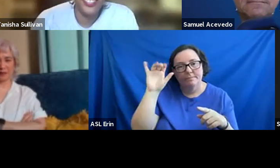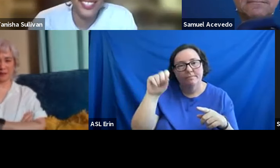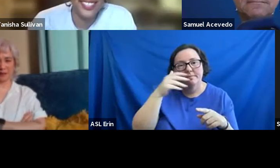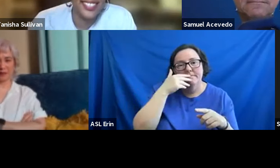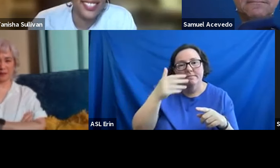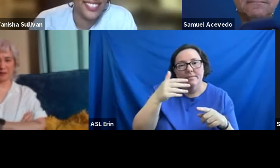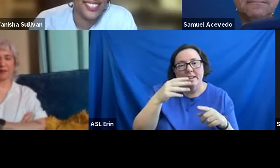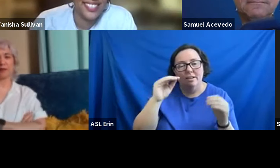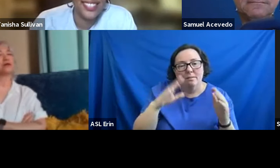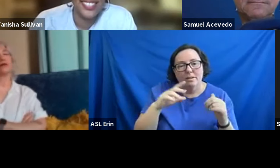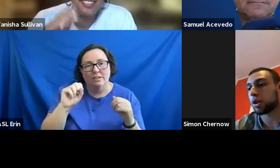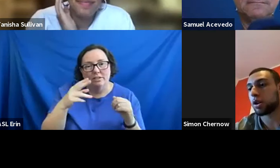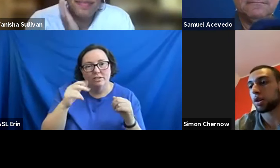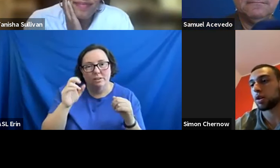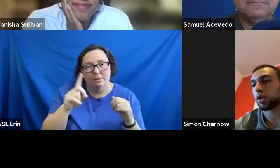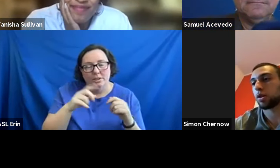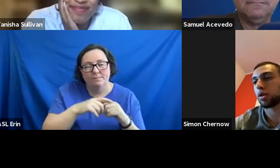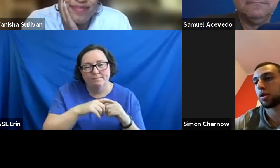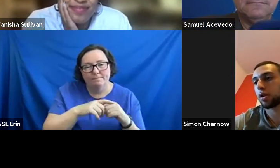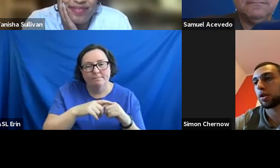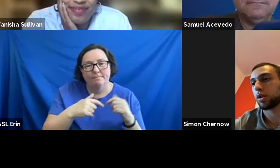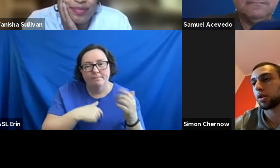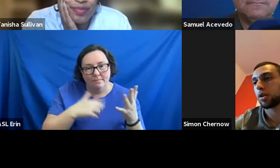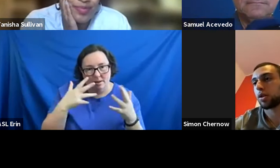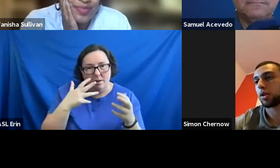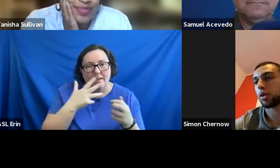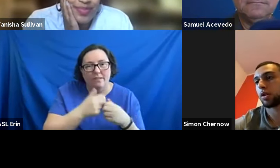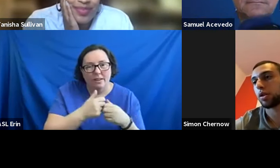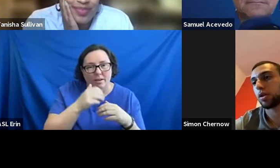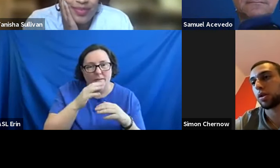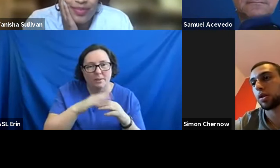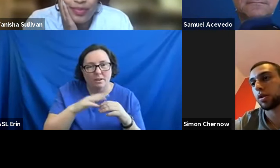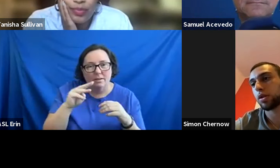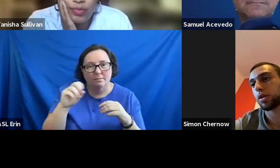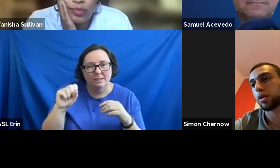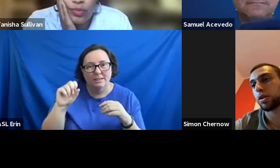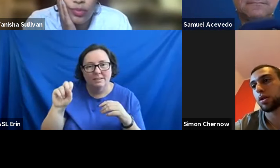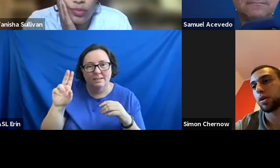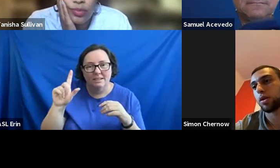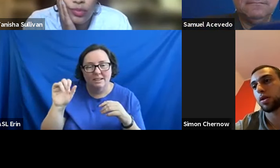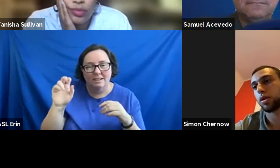Thank you, Professor Shepherd. I wanted to follow up on Ms. Sullivan's